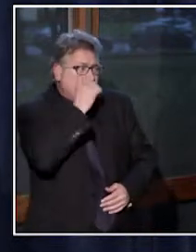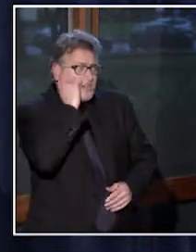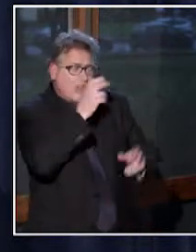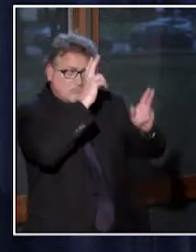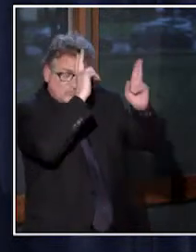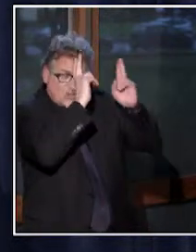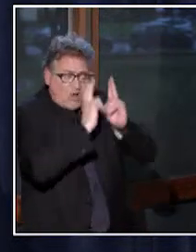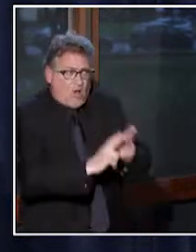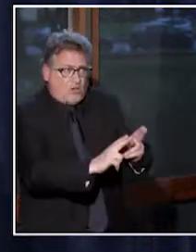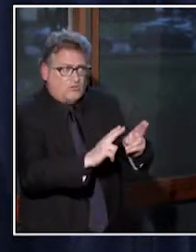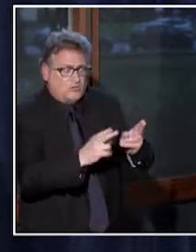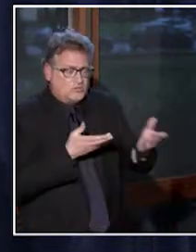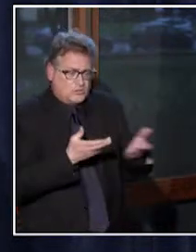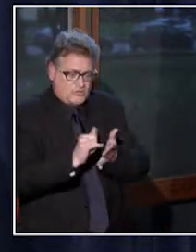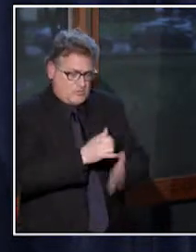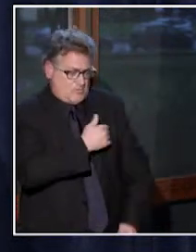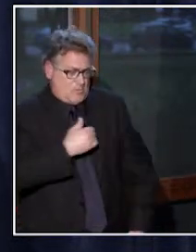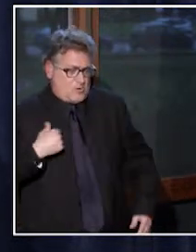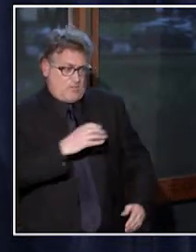member of this council.